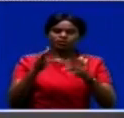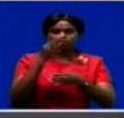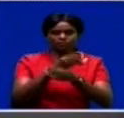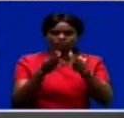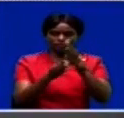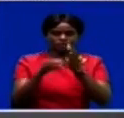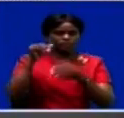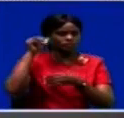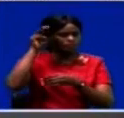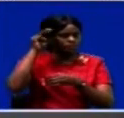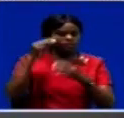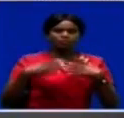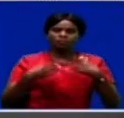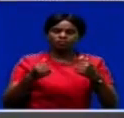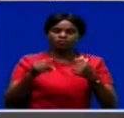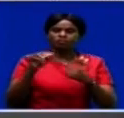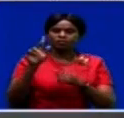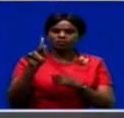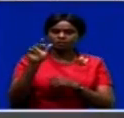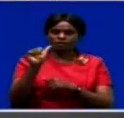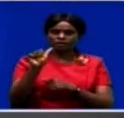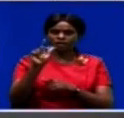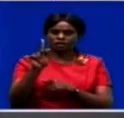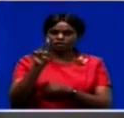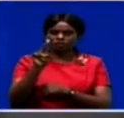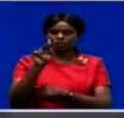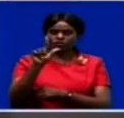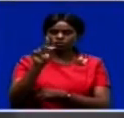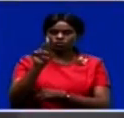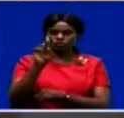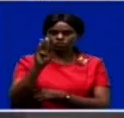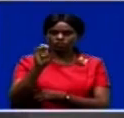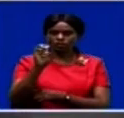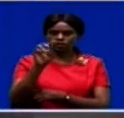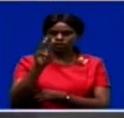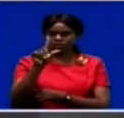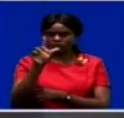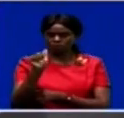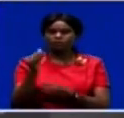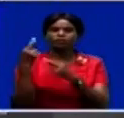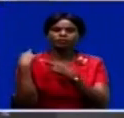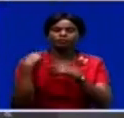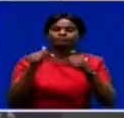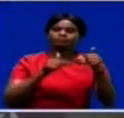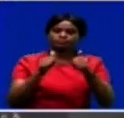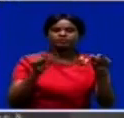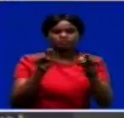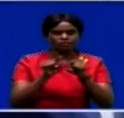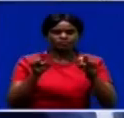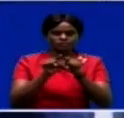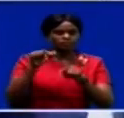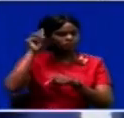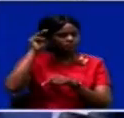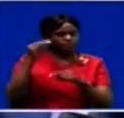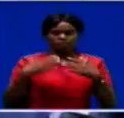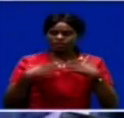the Ministry of Health, Mulale Lukakulubelwa, has been elevated to Permanent Secretary in charge of administration at the same ministry.